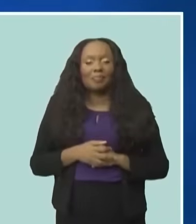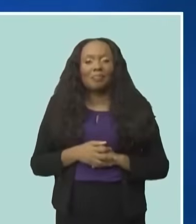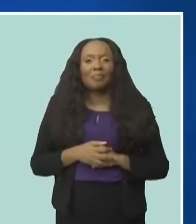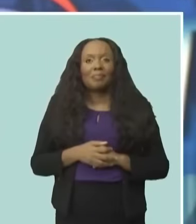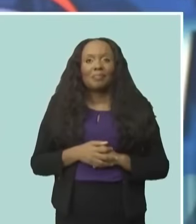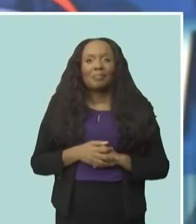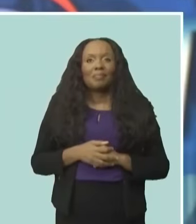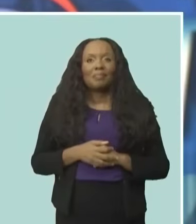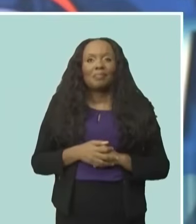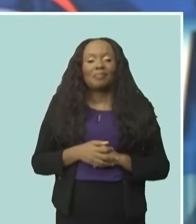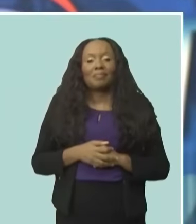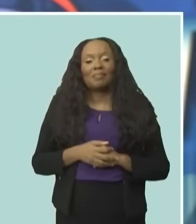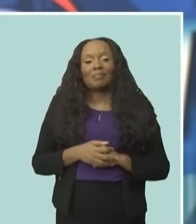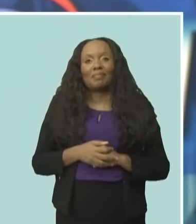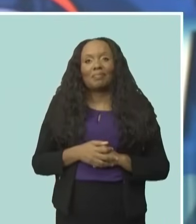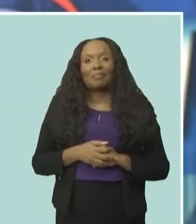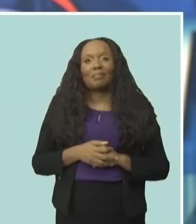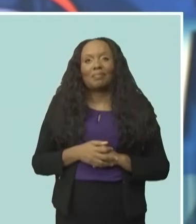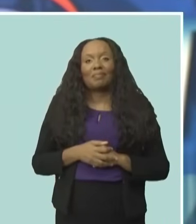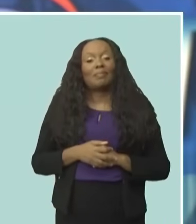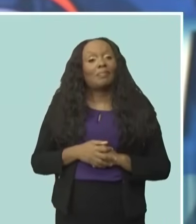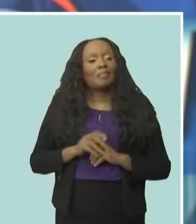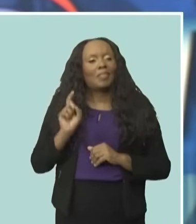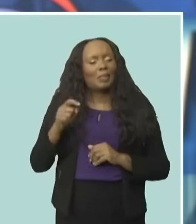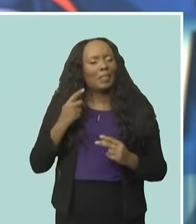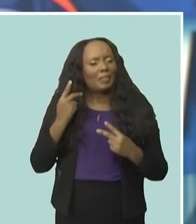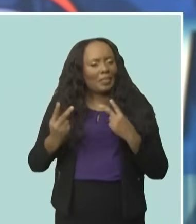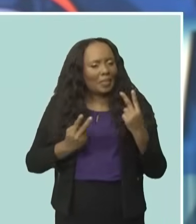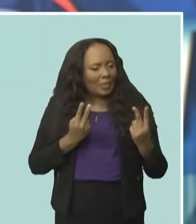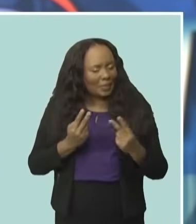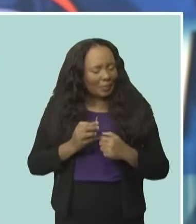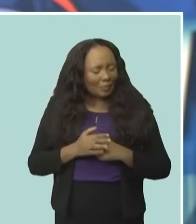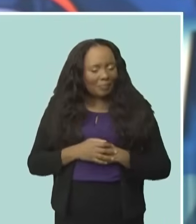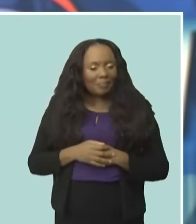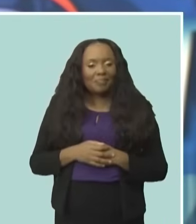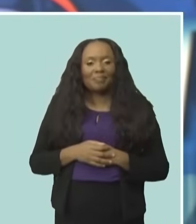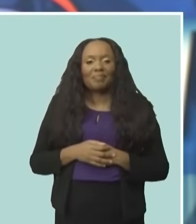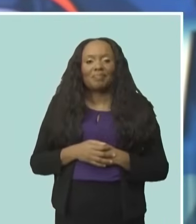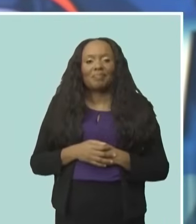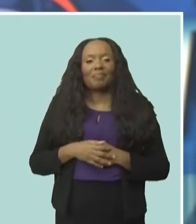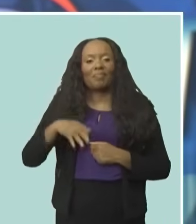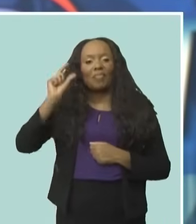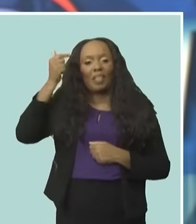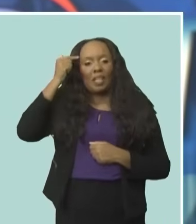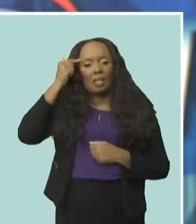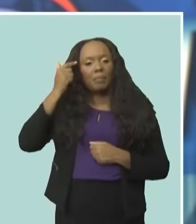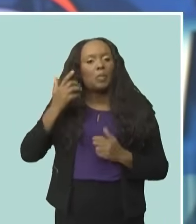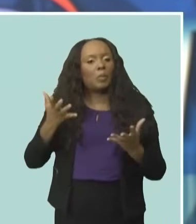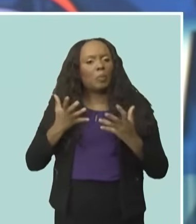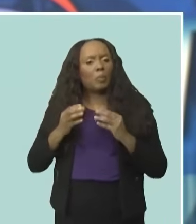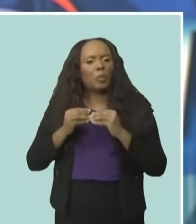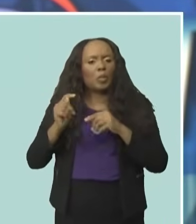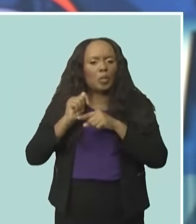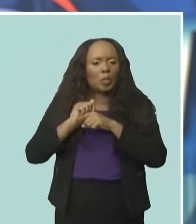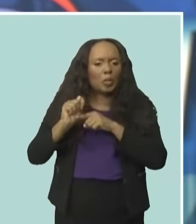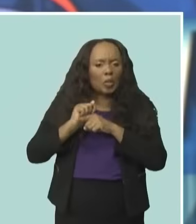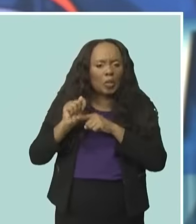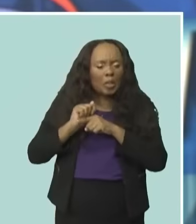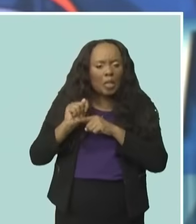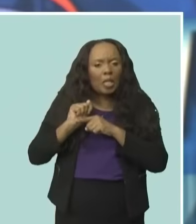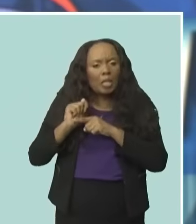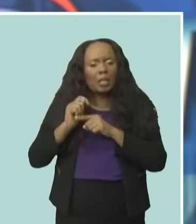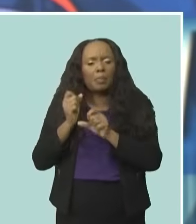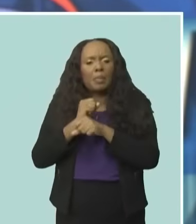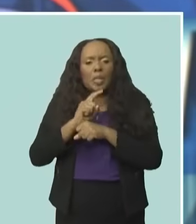News. Must go and visit. Government is making strides to increase its training and security capacity. This